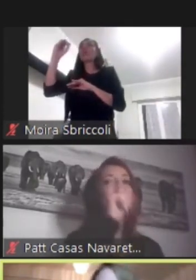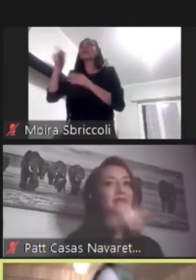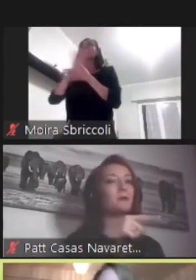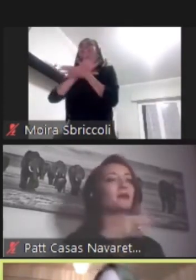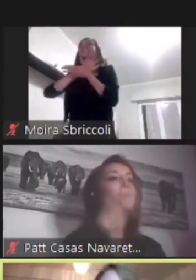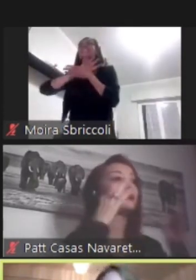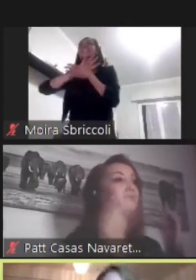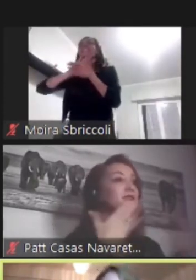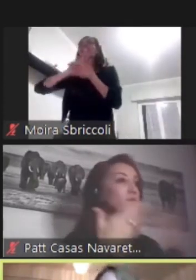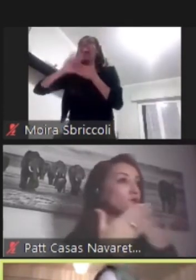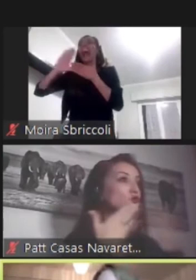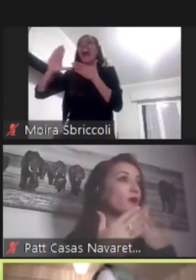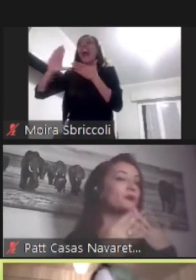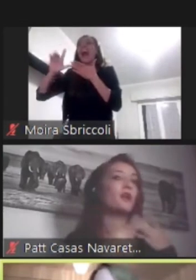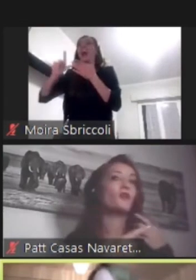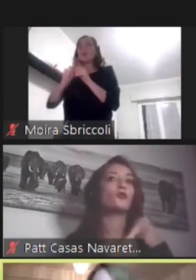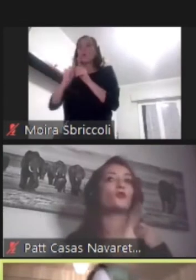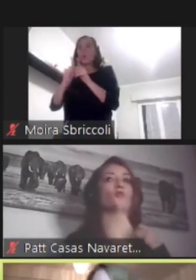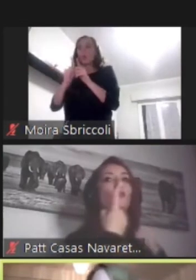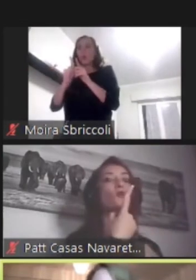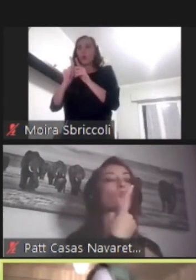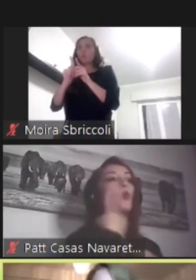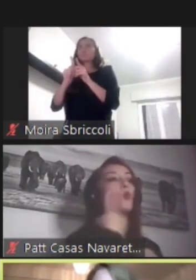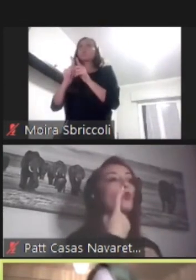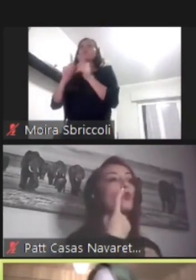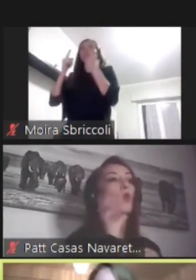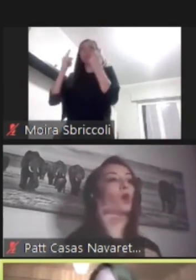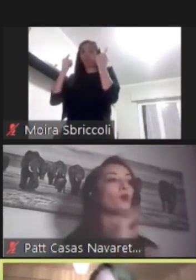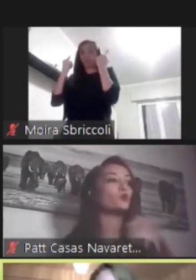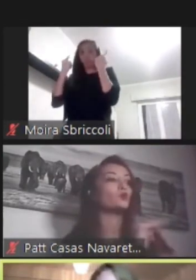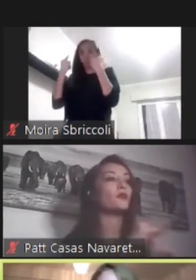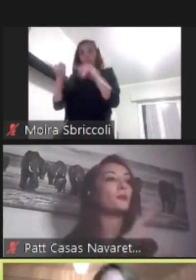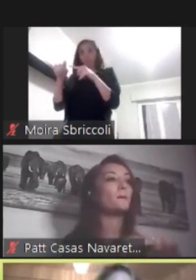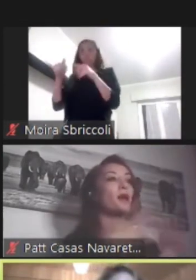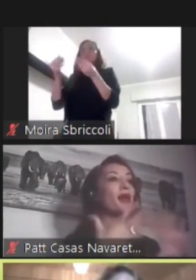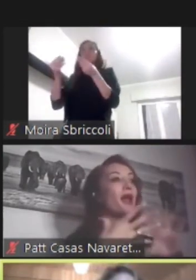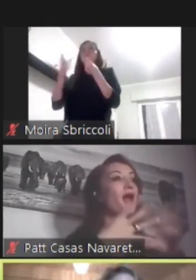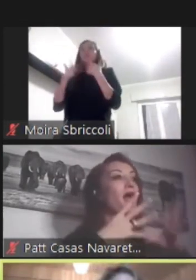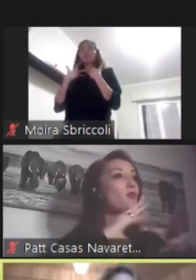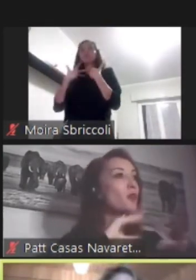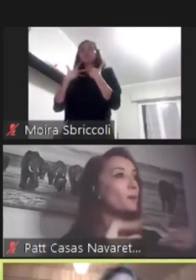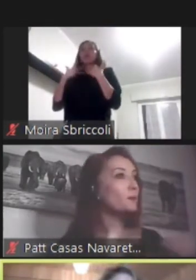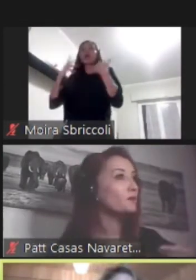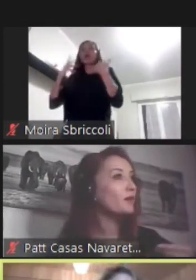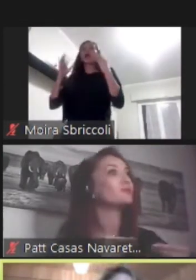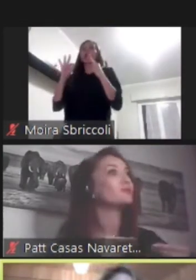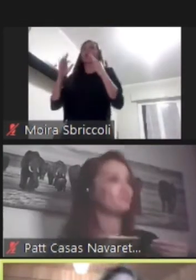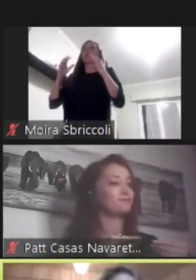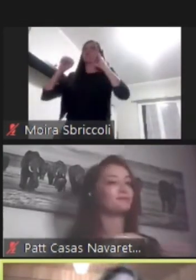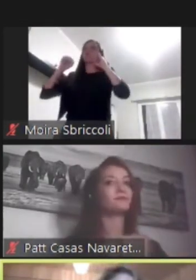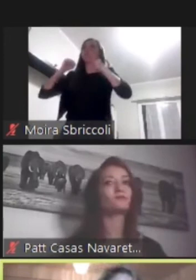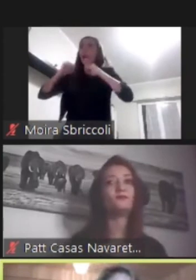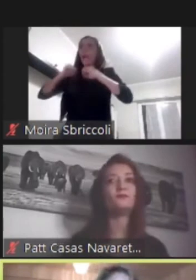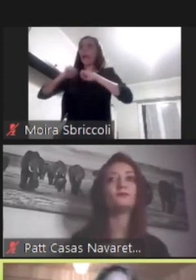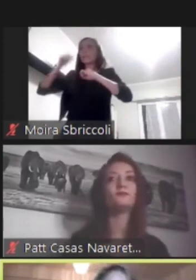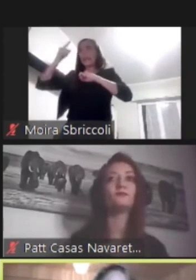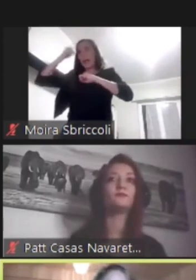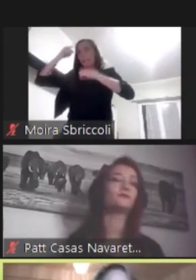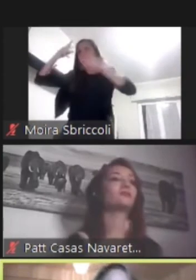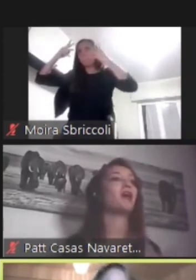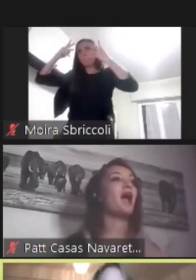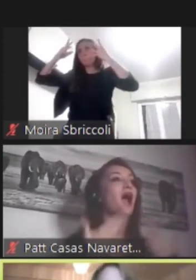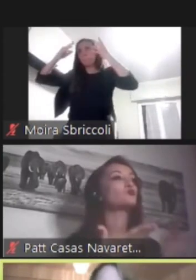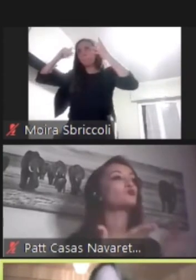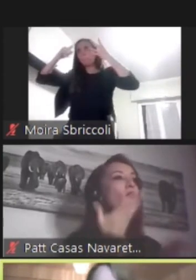promote good mental well-being and balance, as well as